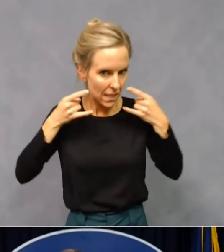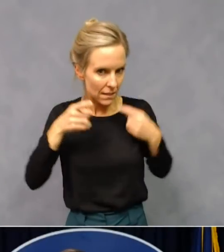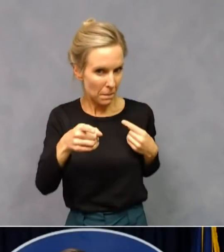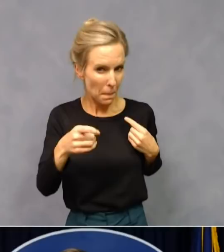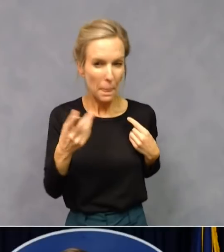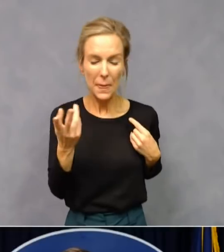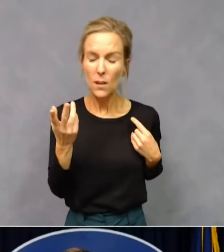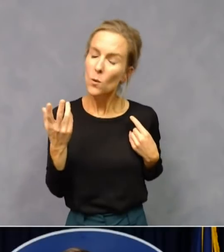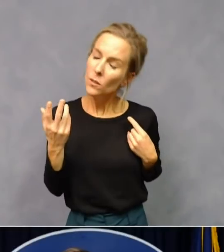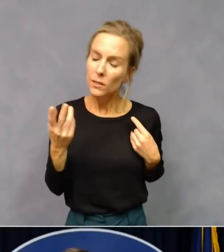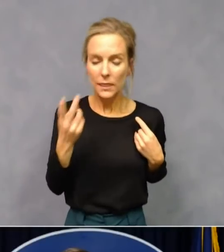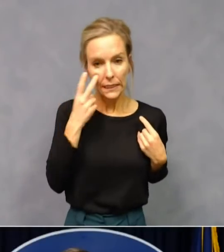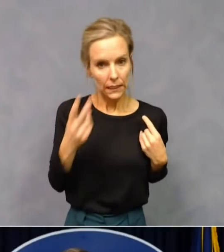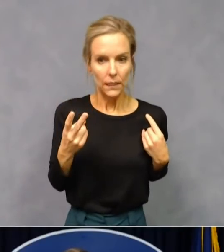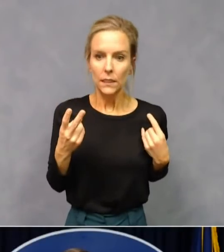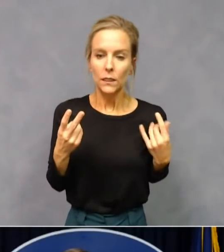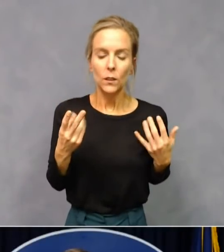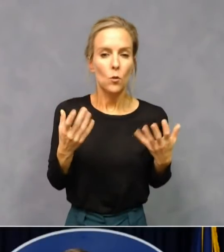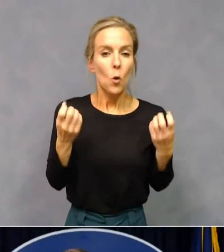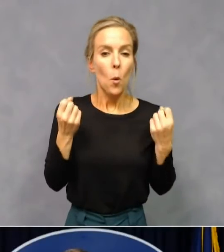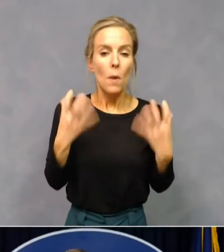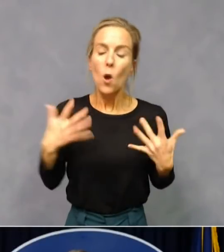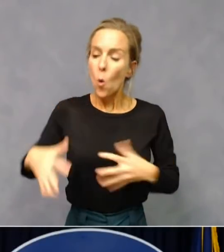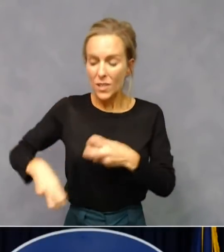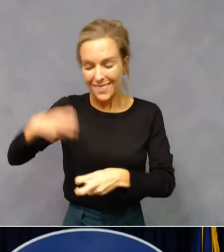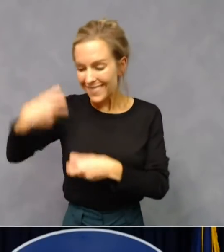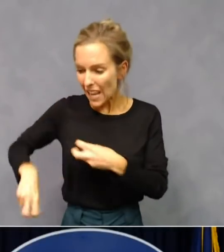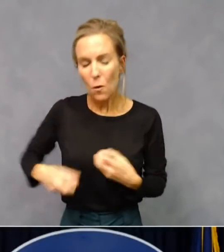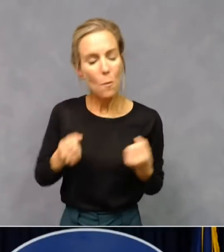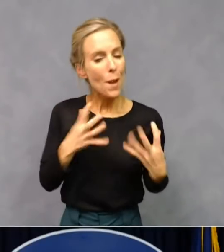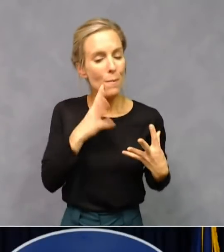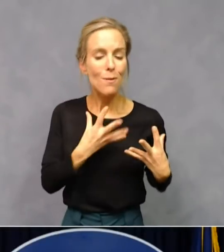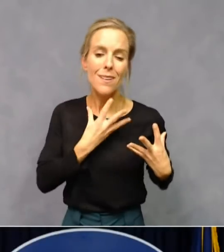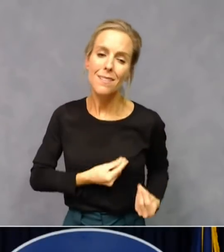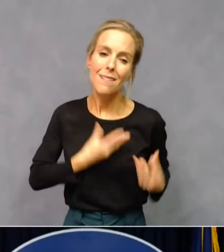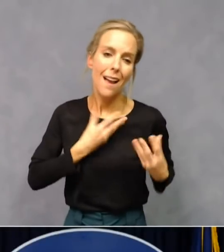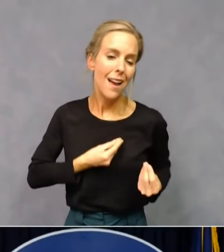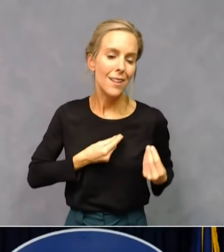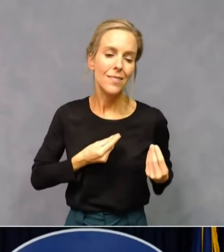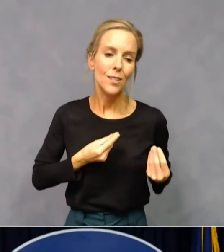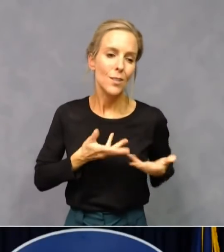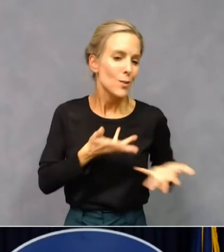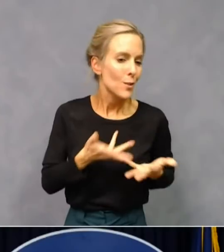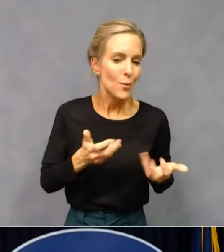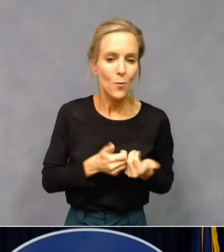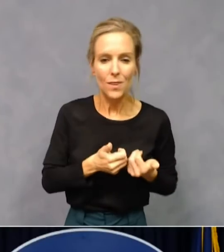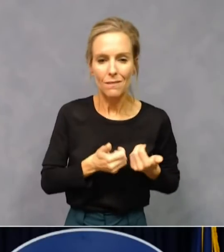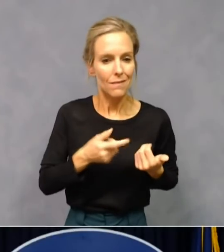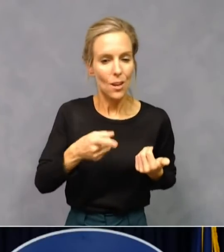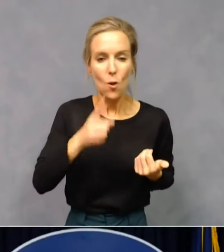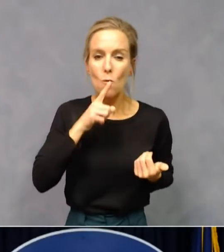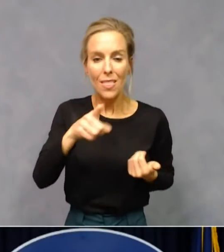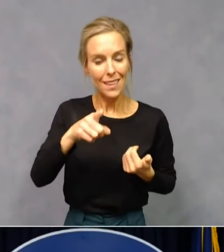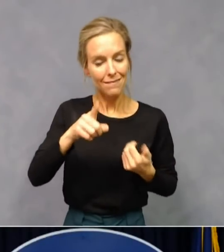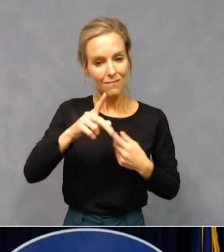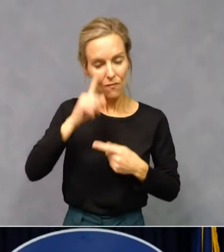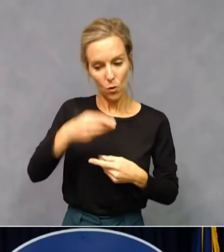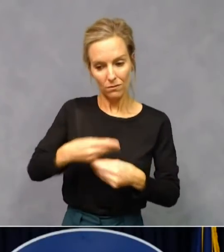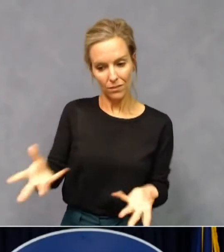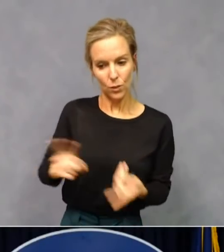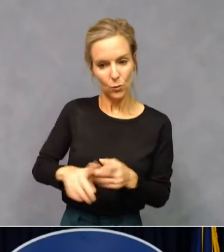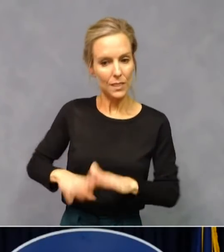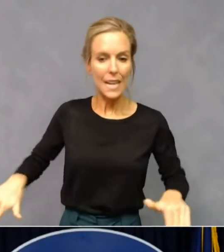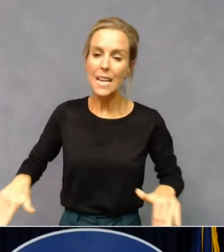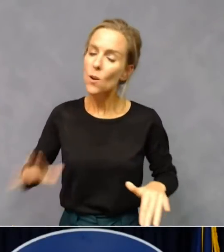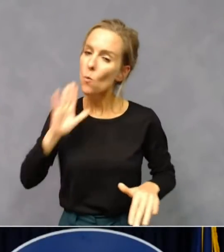but so much kindness out there. And these coverings for kids truly go a long way. So thank you